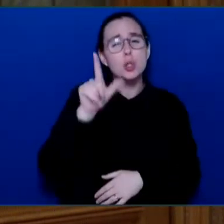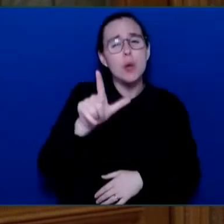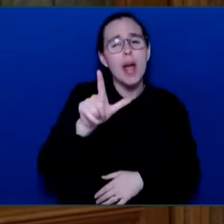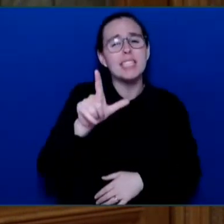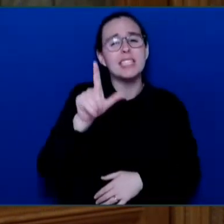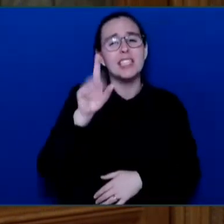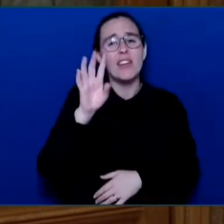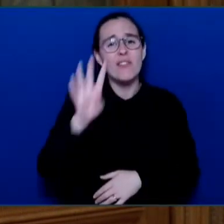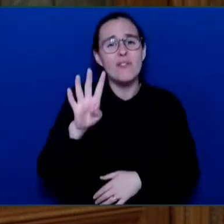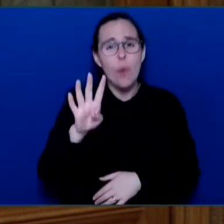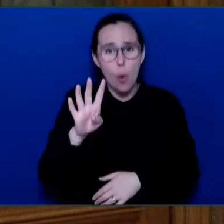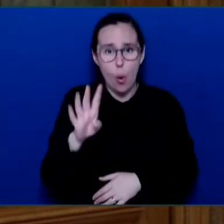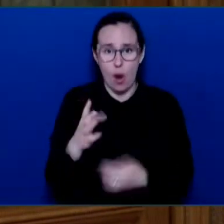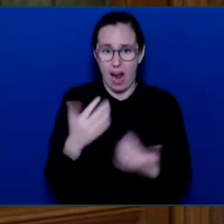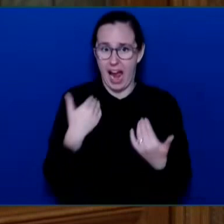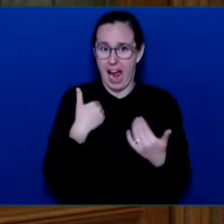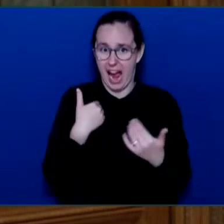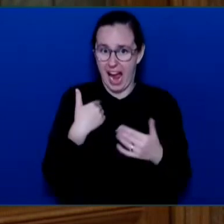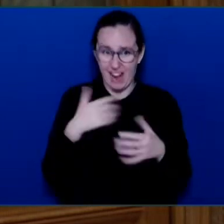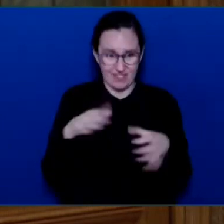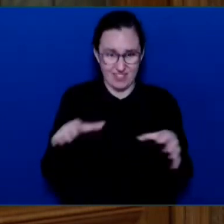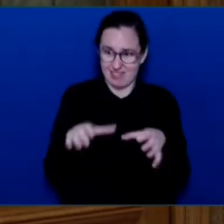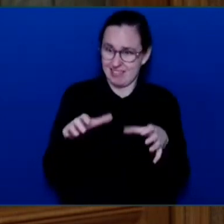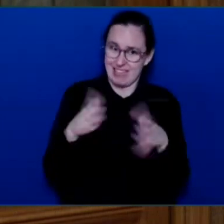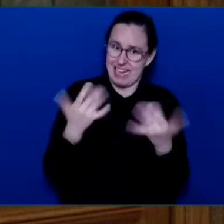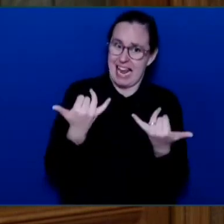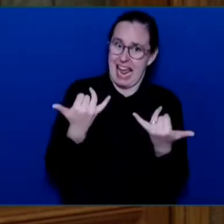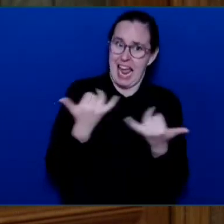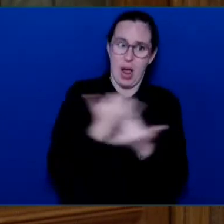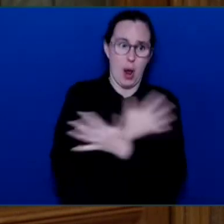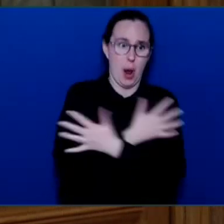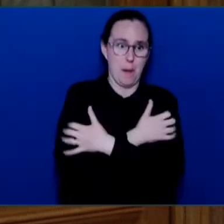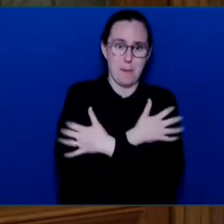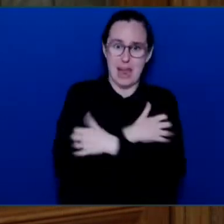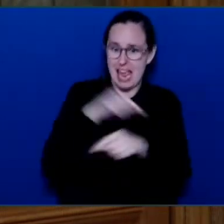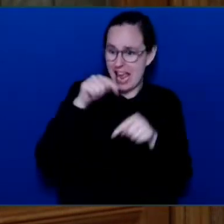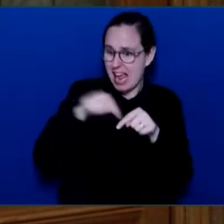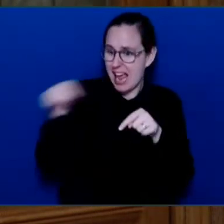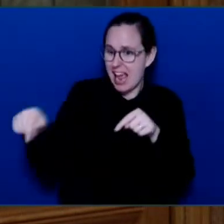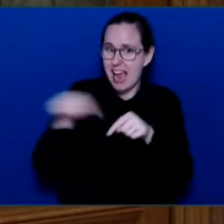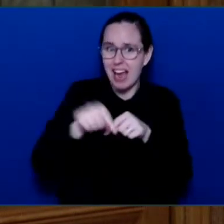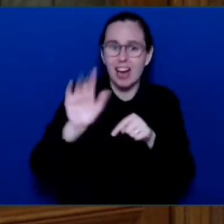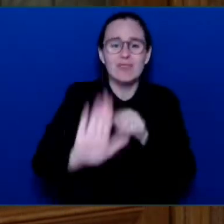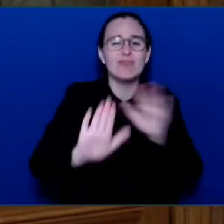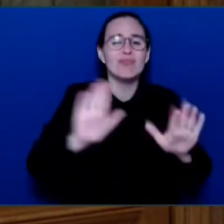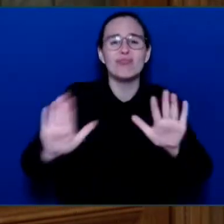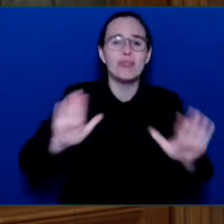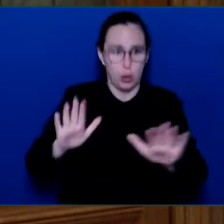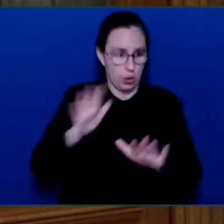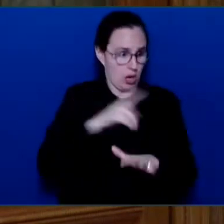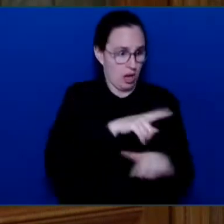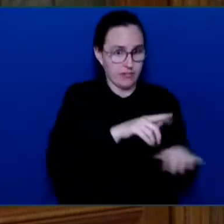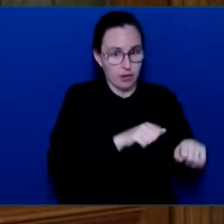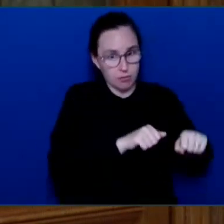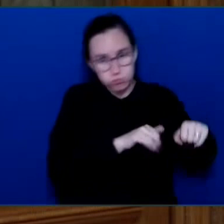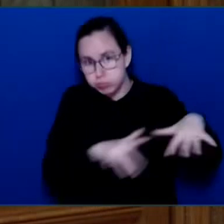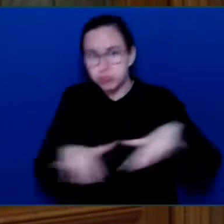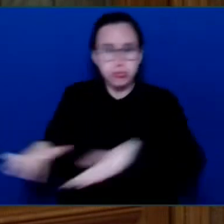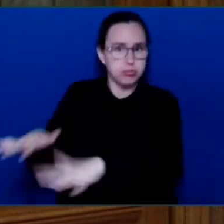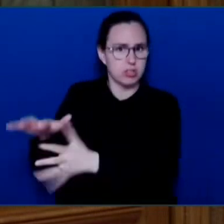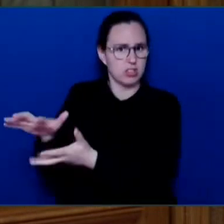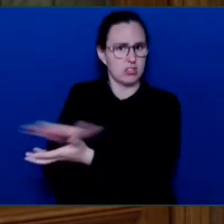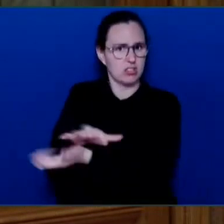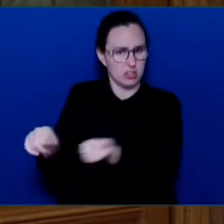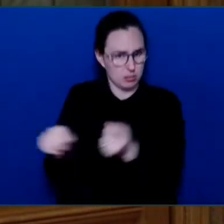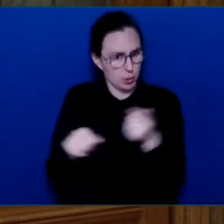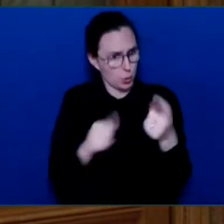struggling to find out when exactly the dam will be flooded. So my question is through you to the minister responsible for energy.